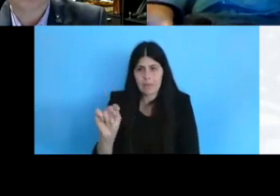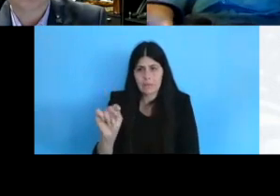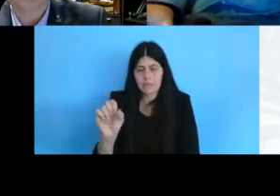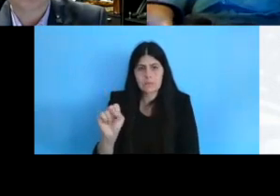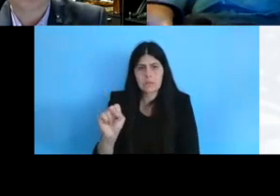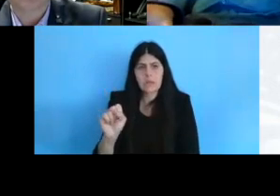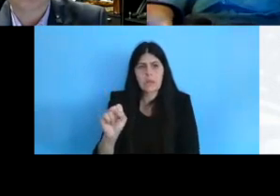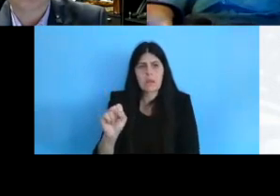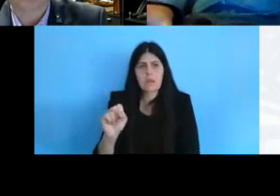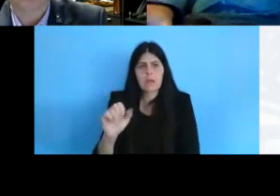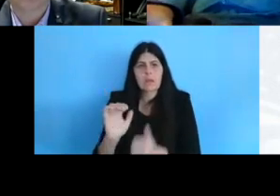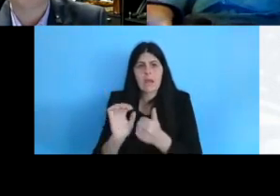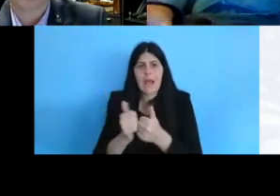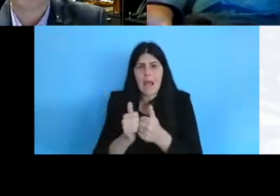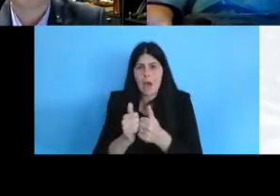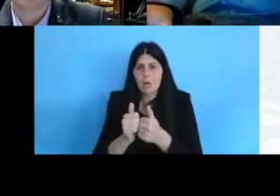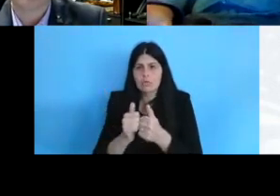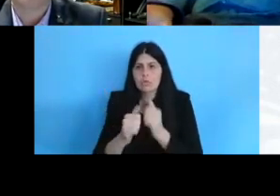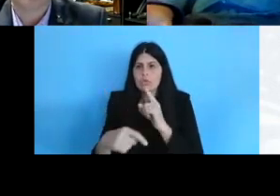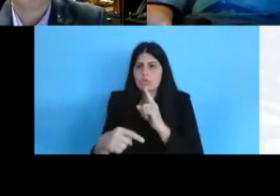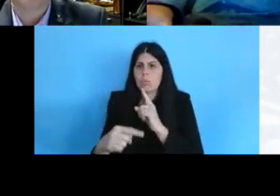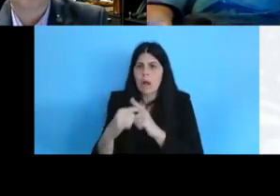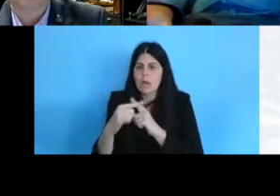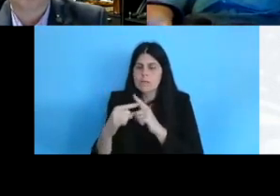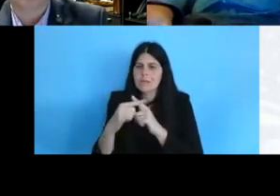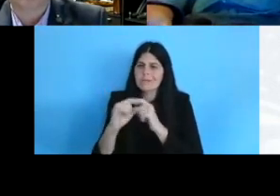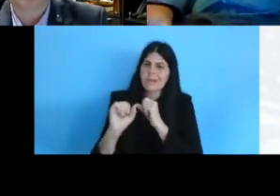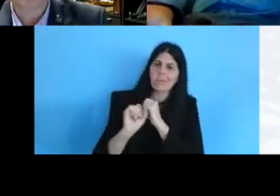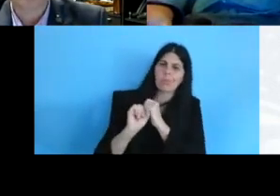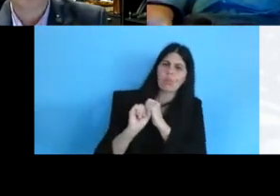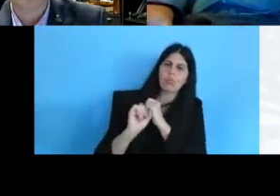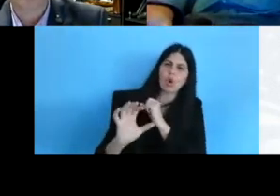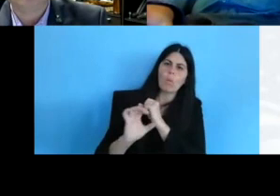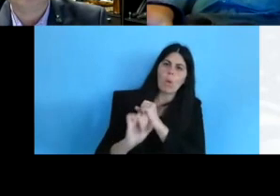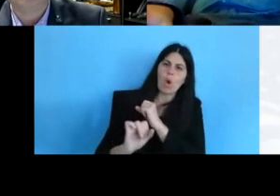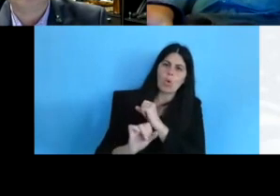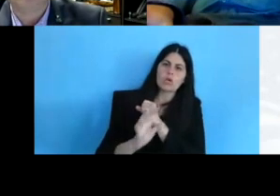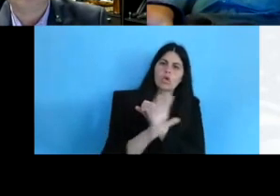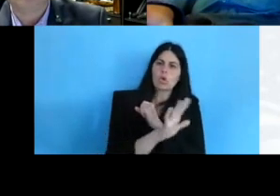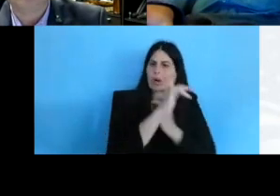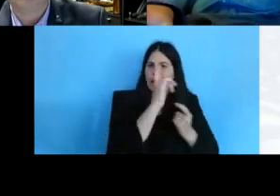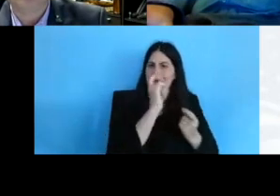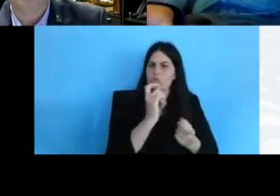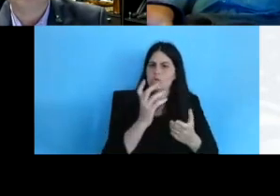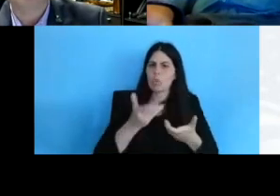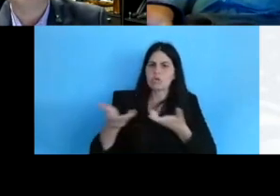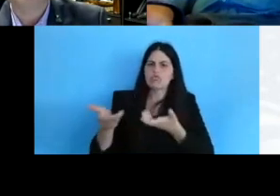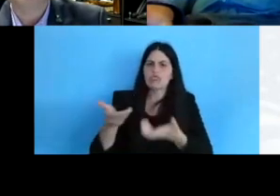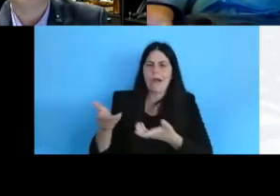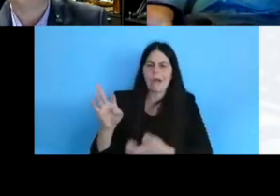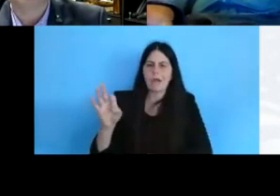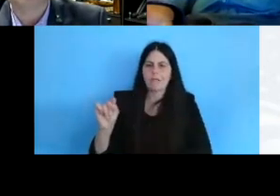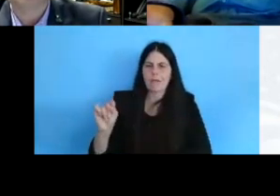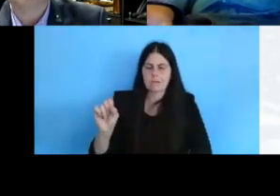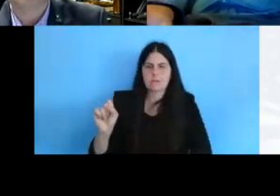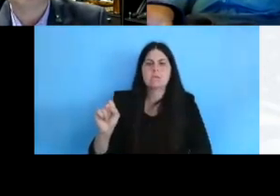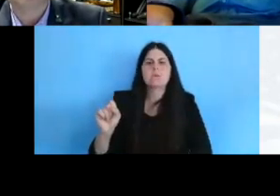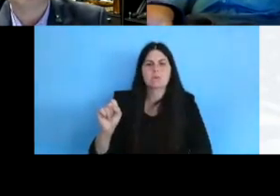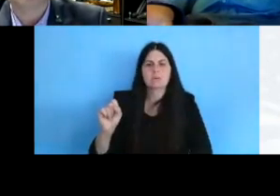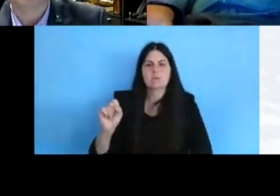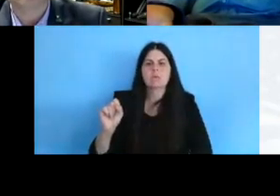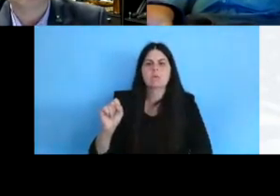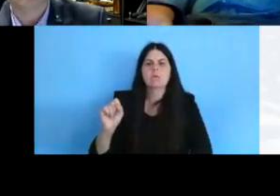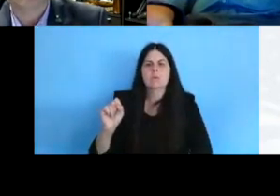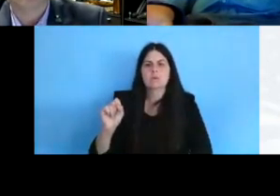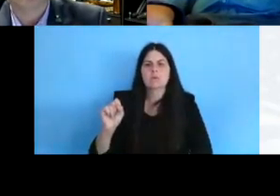hire disabled vets by making folks see the listings and feel seen, but not